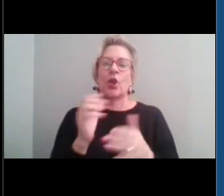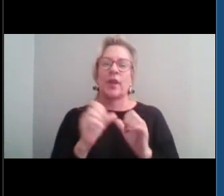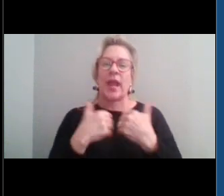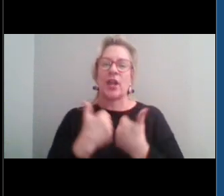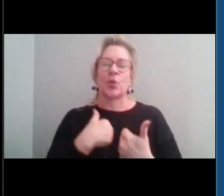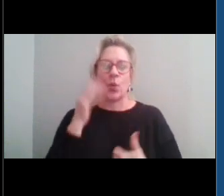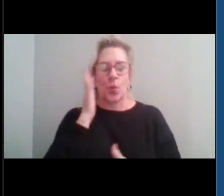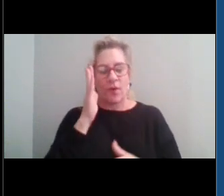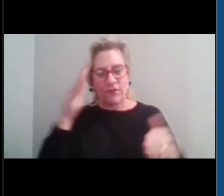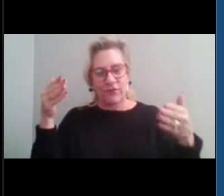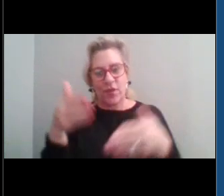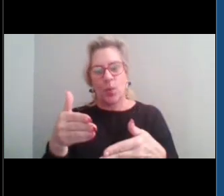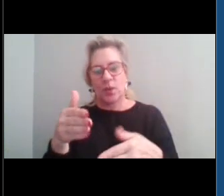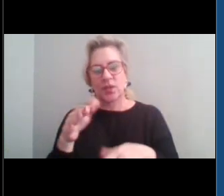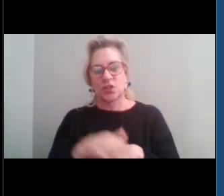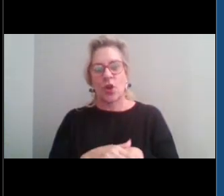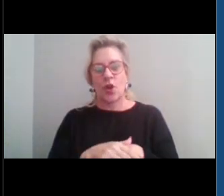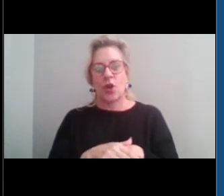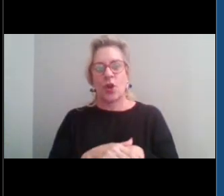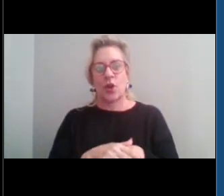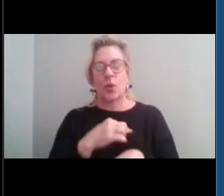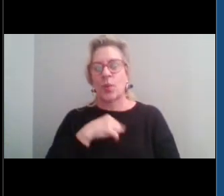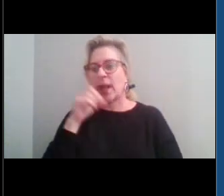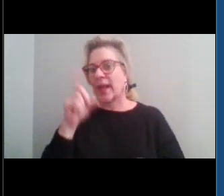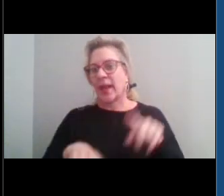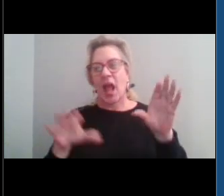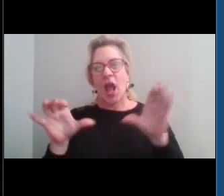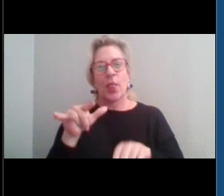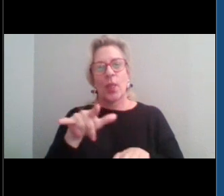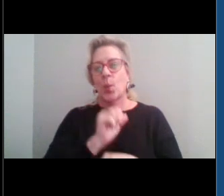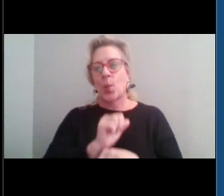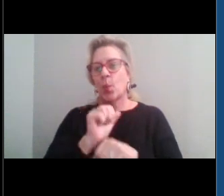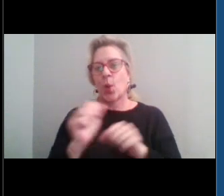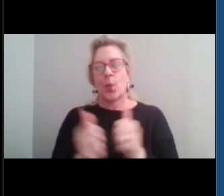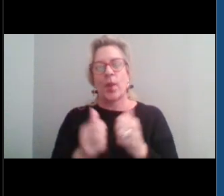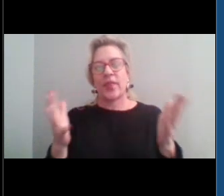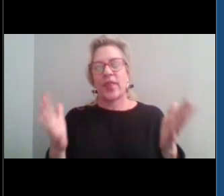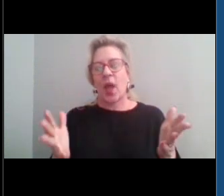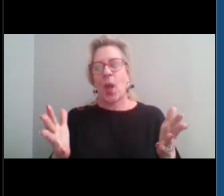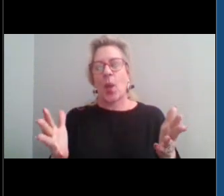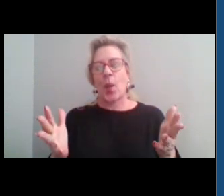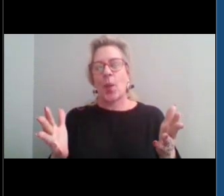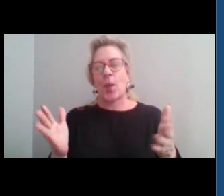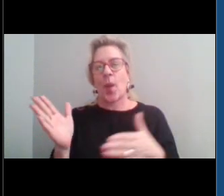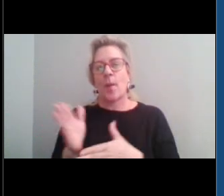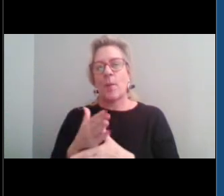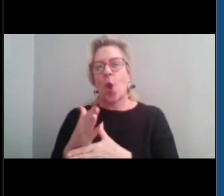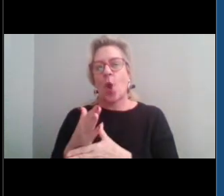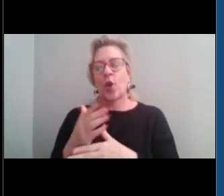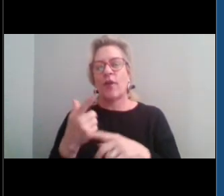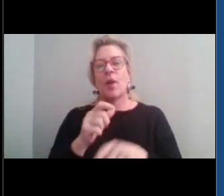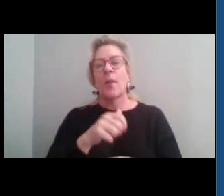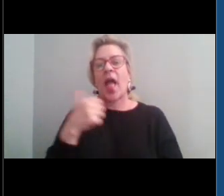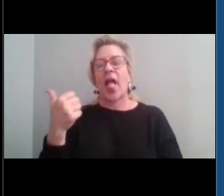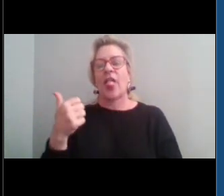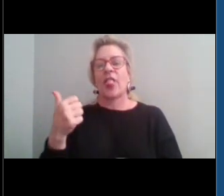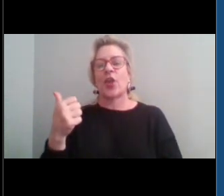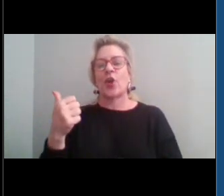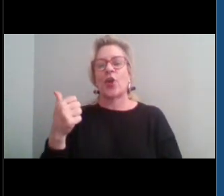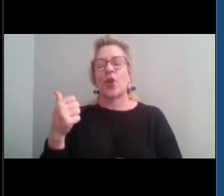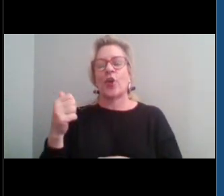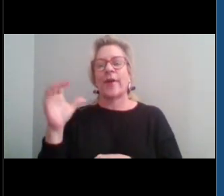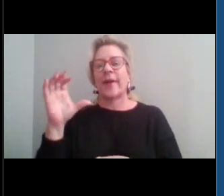on, and we can't do this work without the partnership from other major stakeholders in